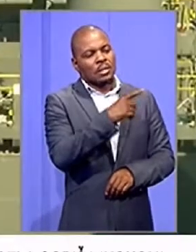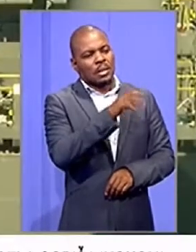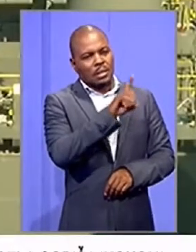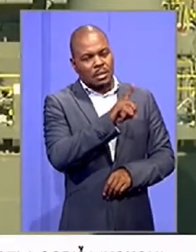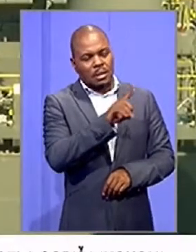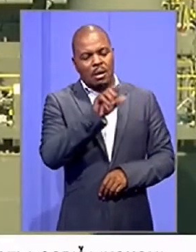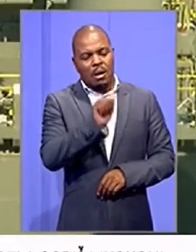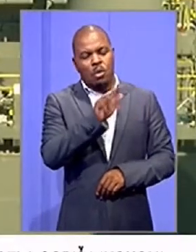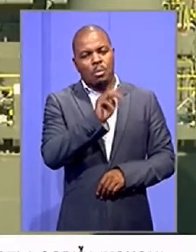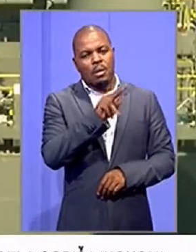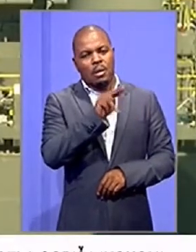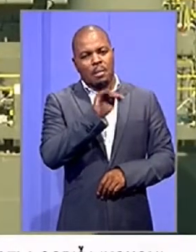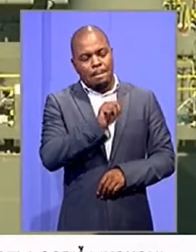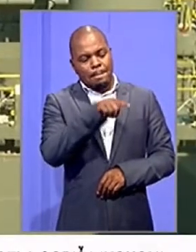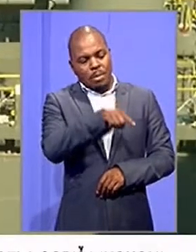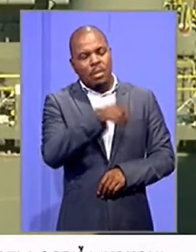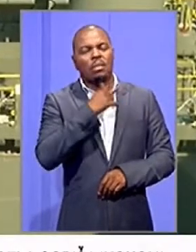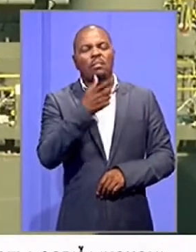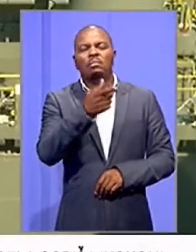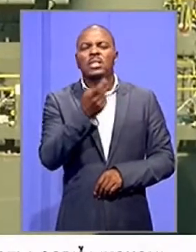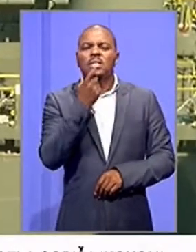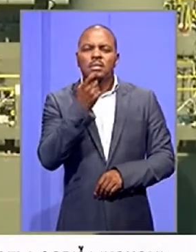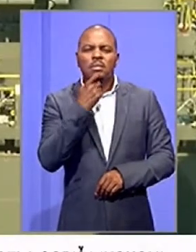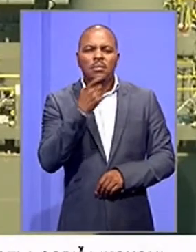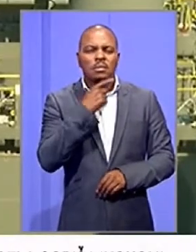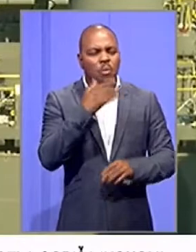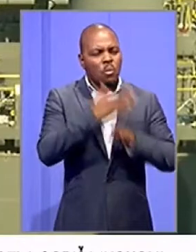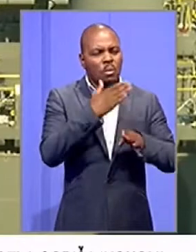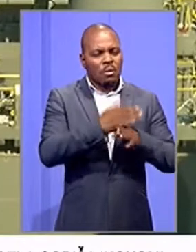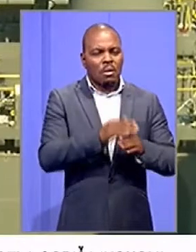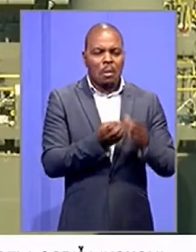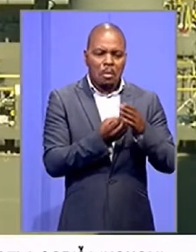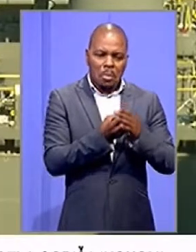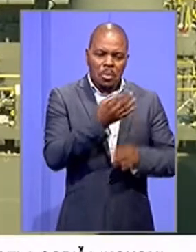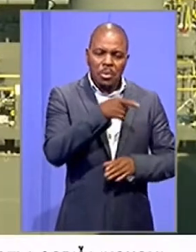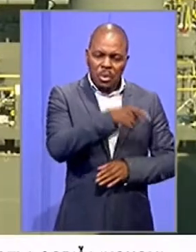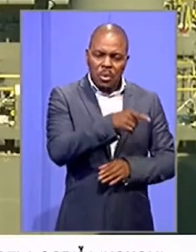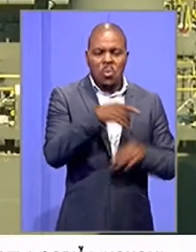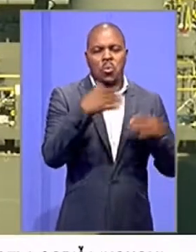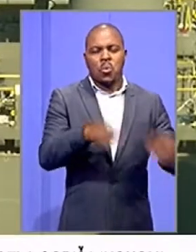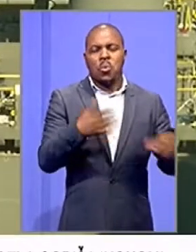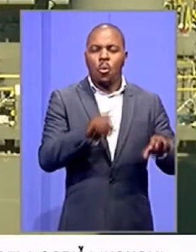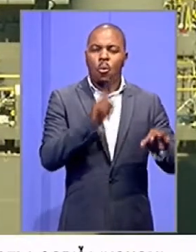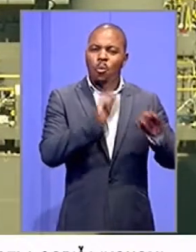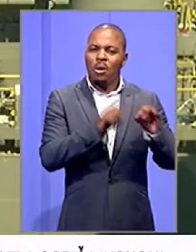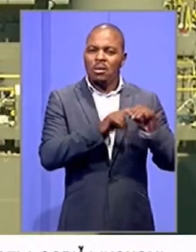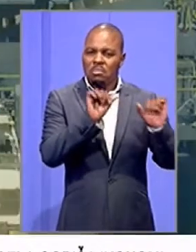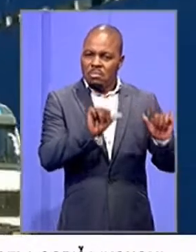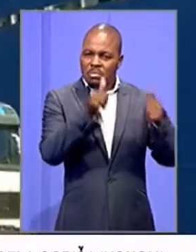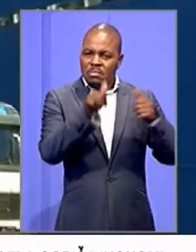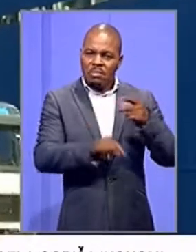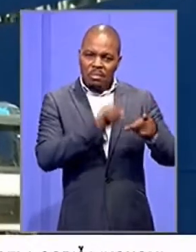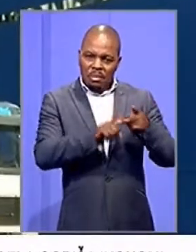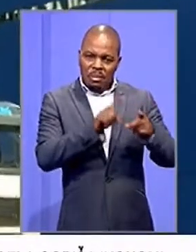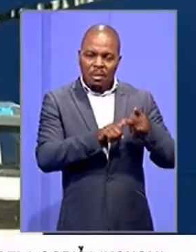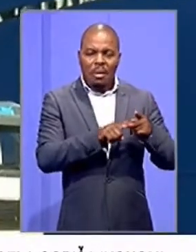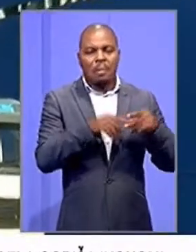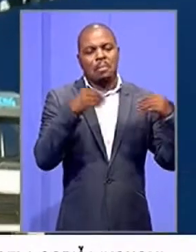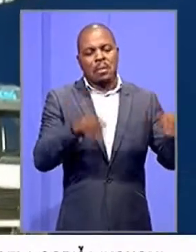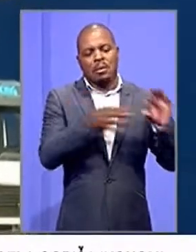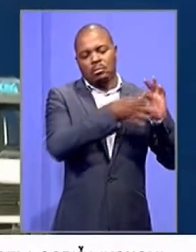go tolosa tshipi ka KwaZulu-Natal. Khamphane e tsweletse aluminium ya boleng bja godimo gomme ya go mpsafatsa segwera